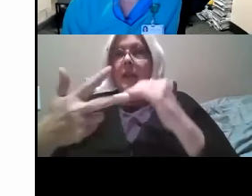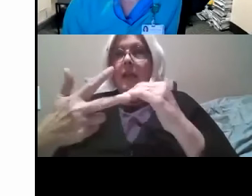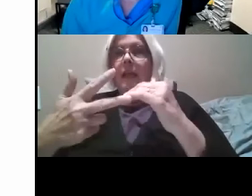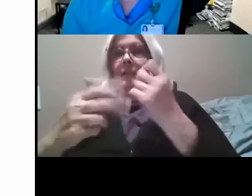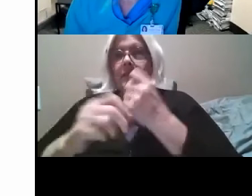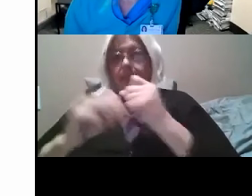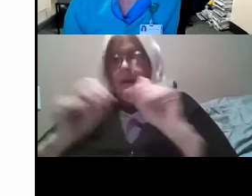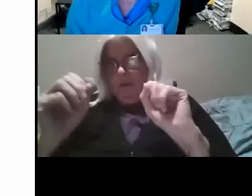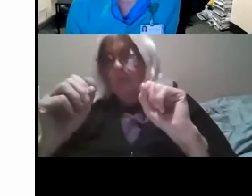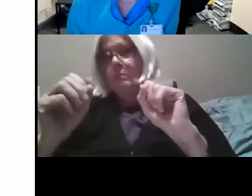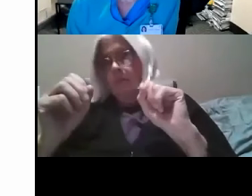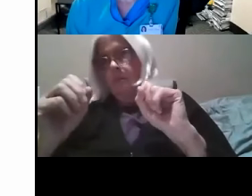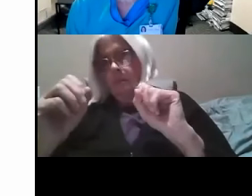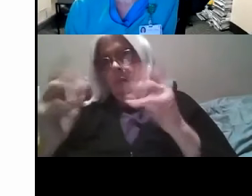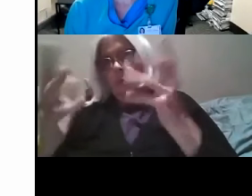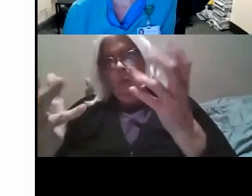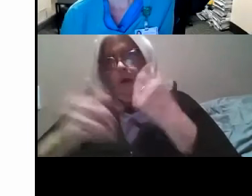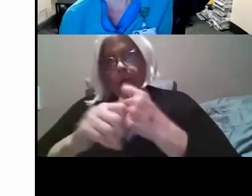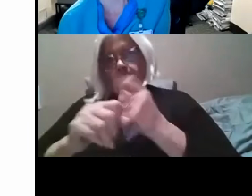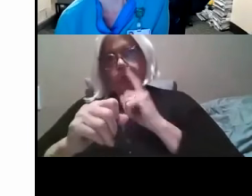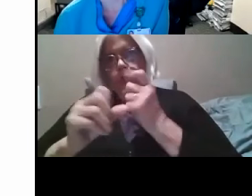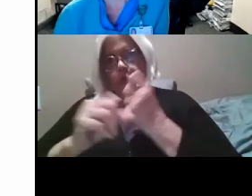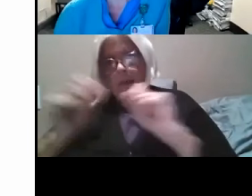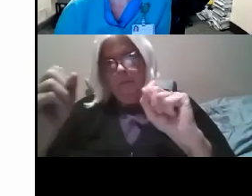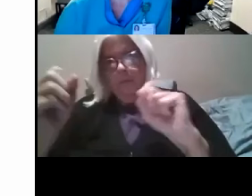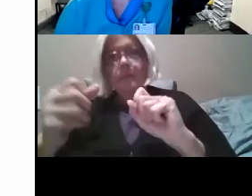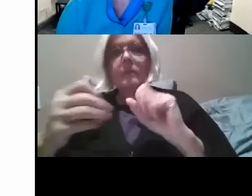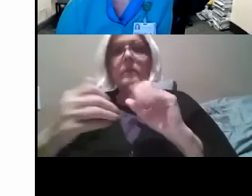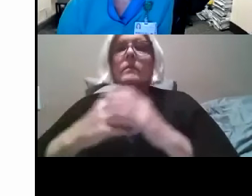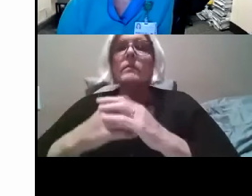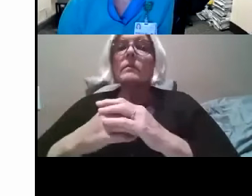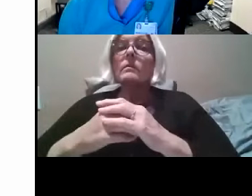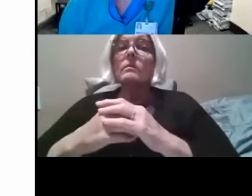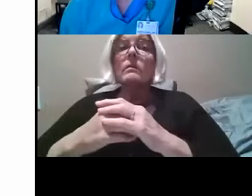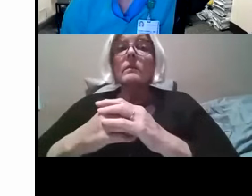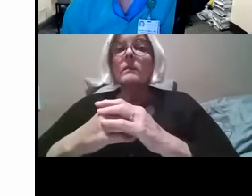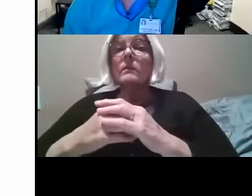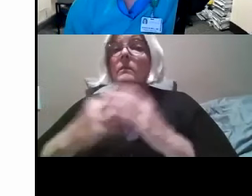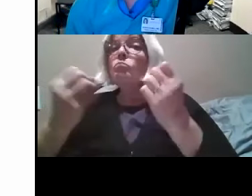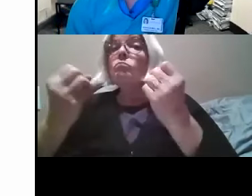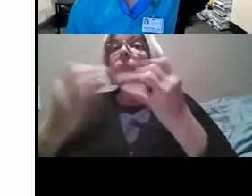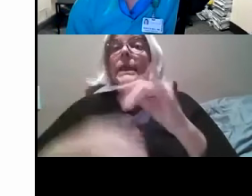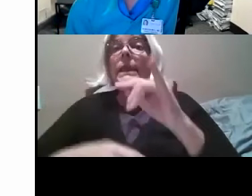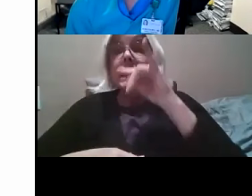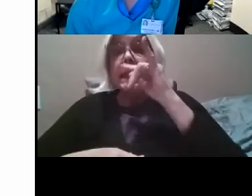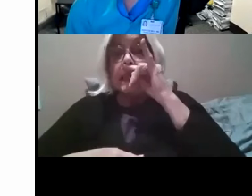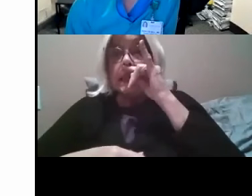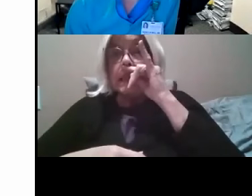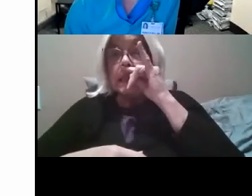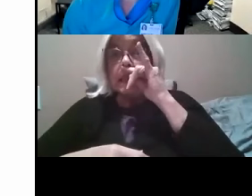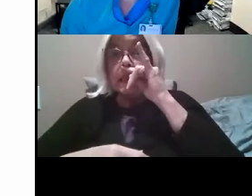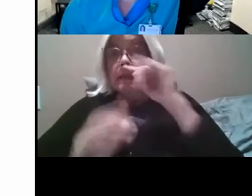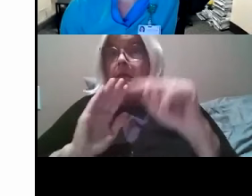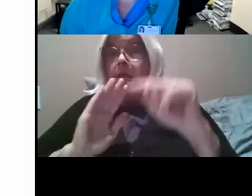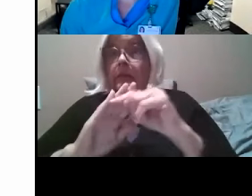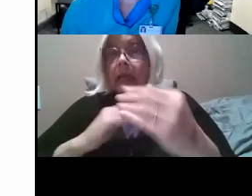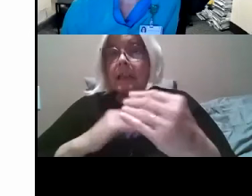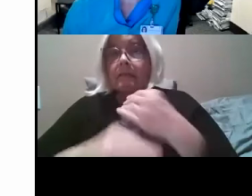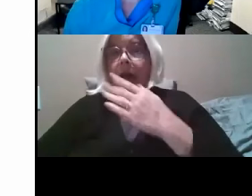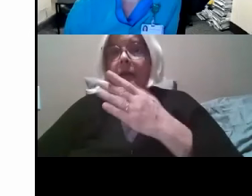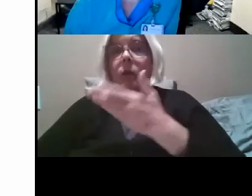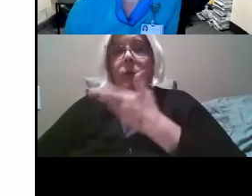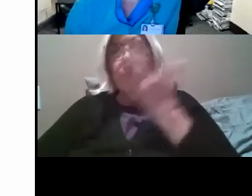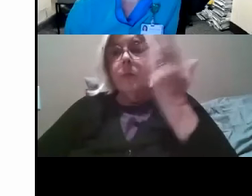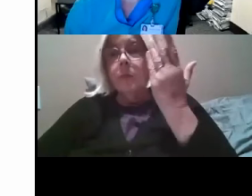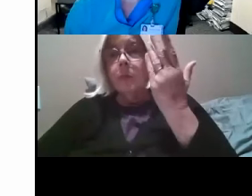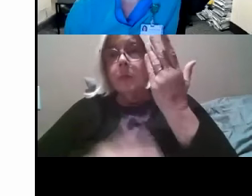So some people, and a lot of people, kids, did not have any side effects at all. The most common side effects were the